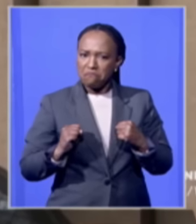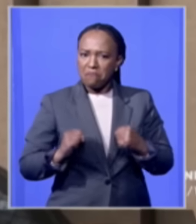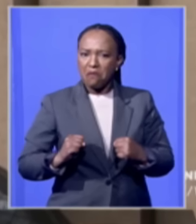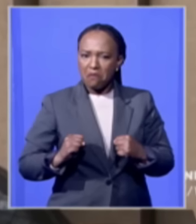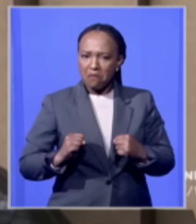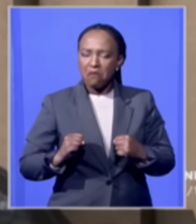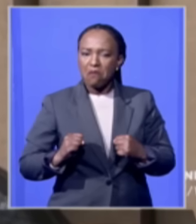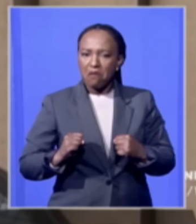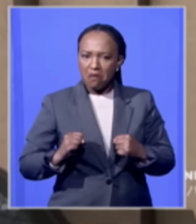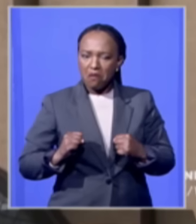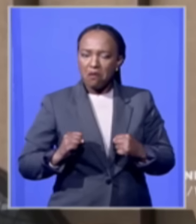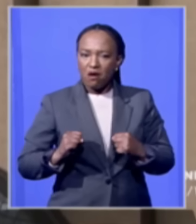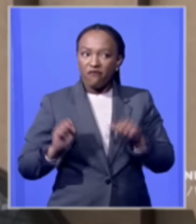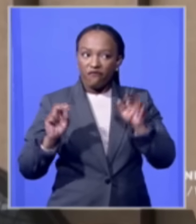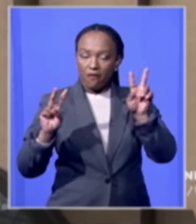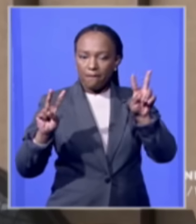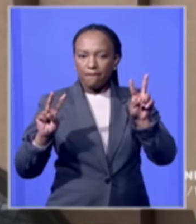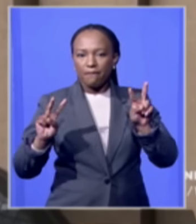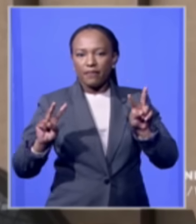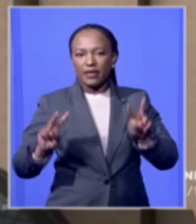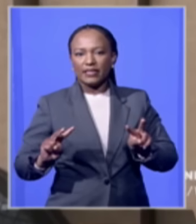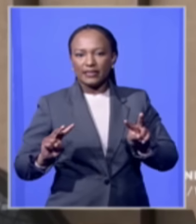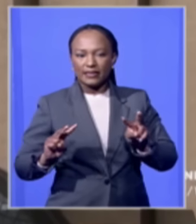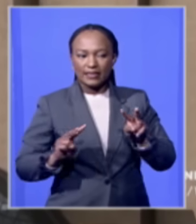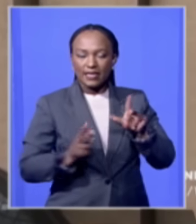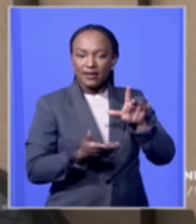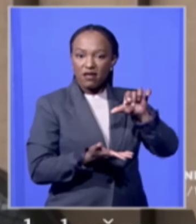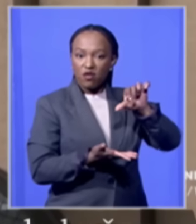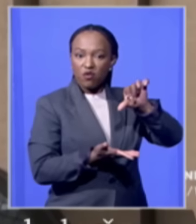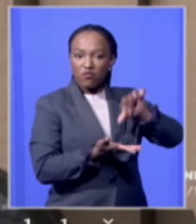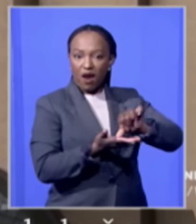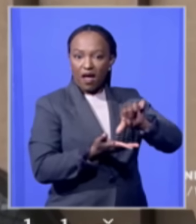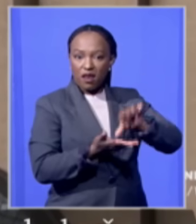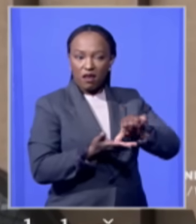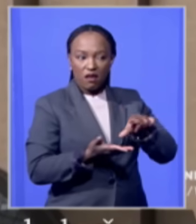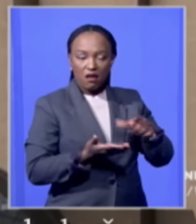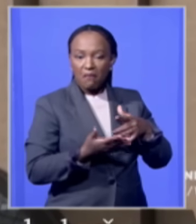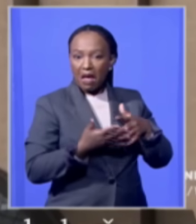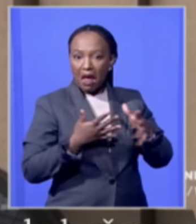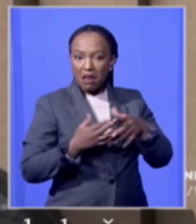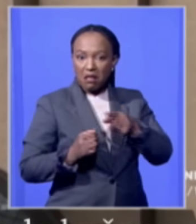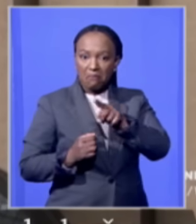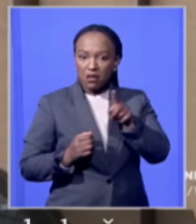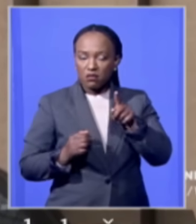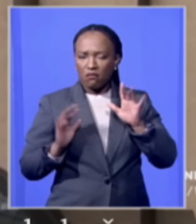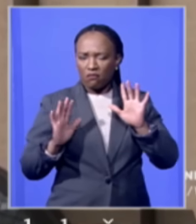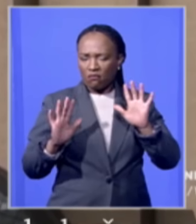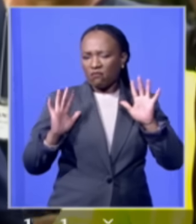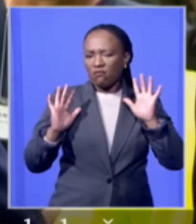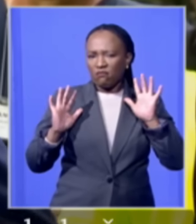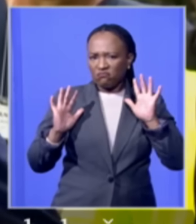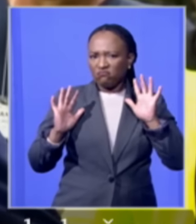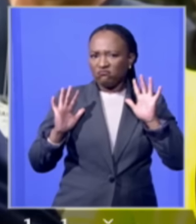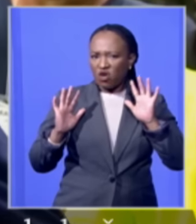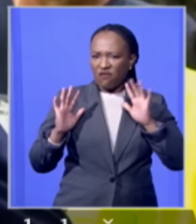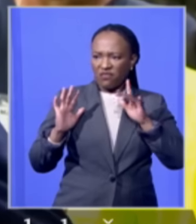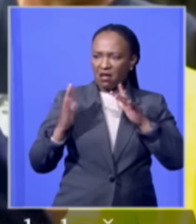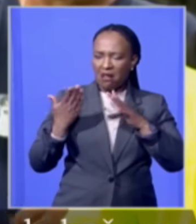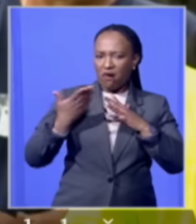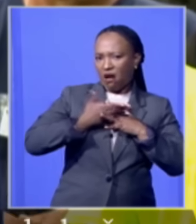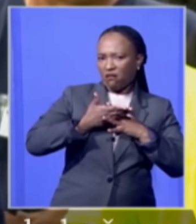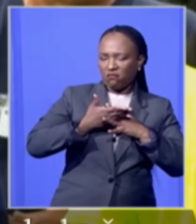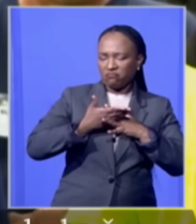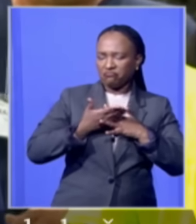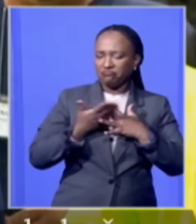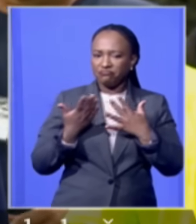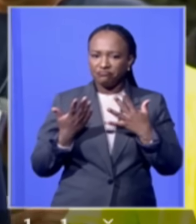against the imposed peace. The Iranian nation will not surrender to anyone in the face of imposition. Trump a re